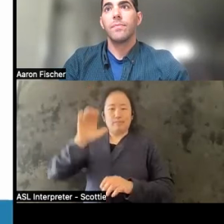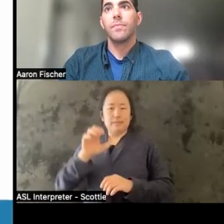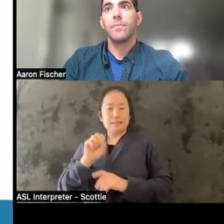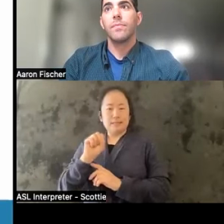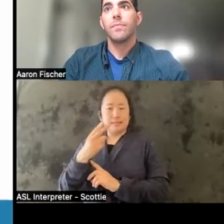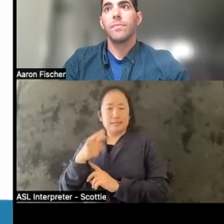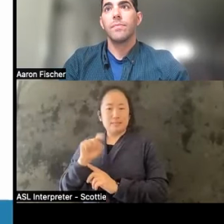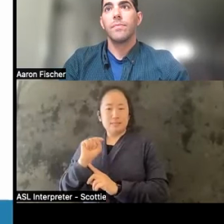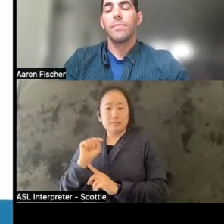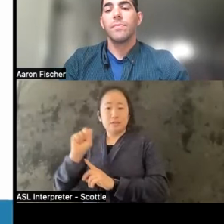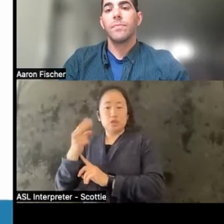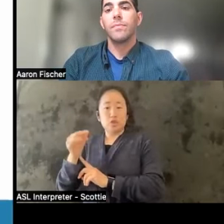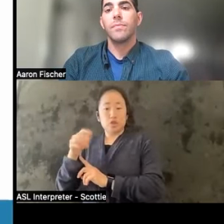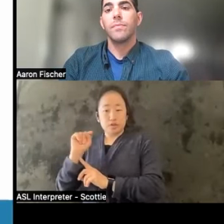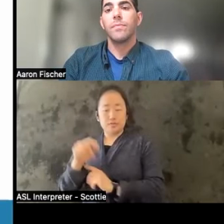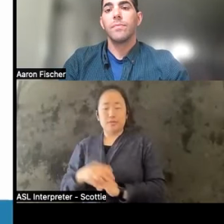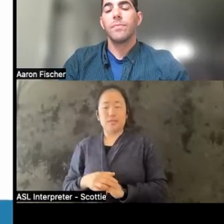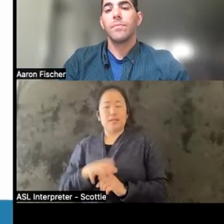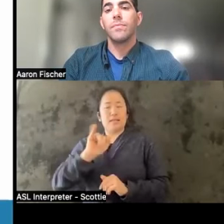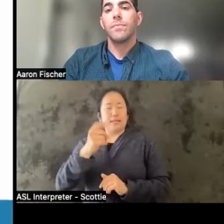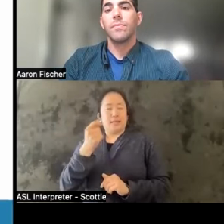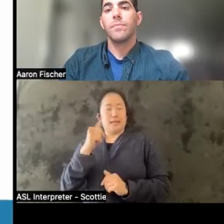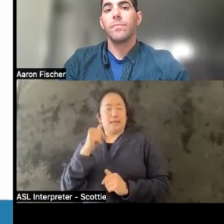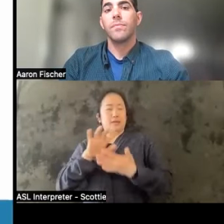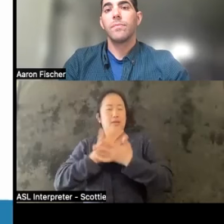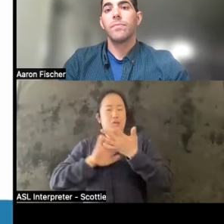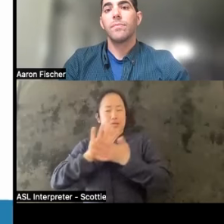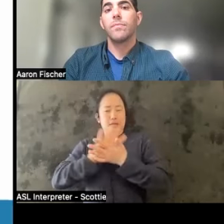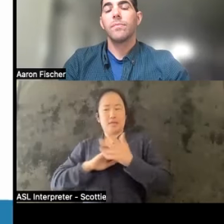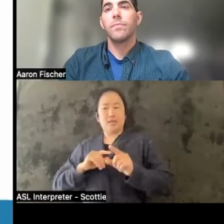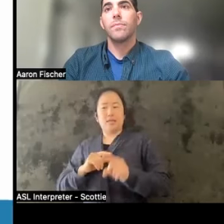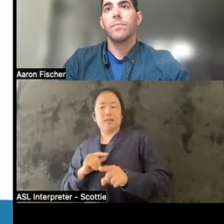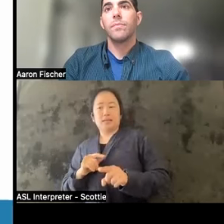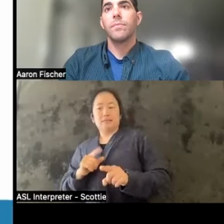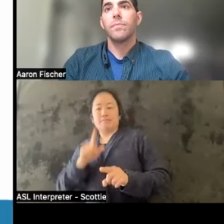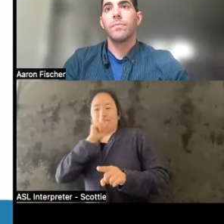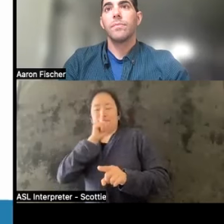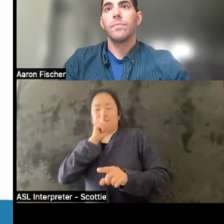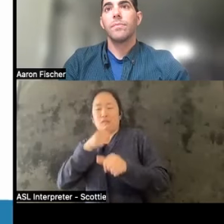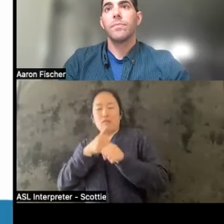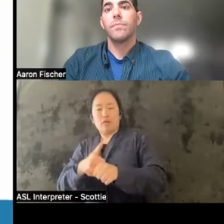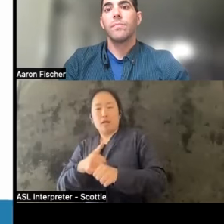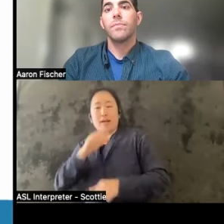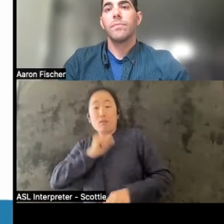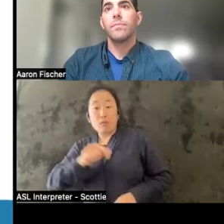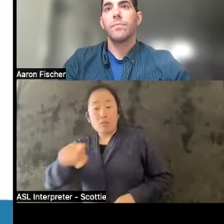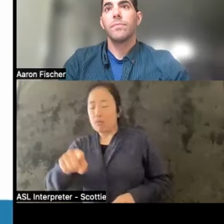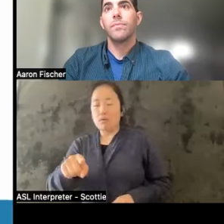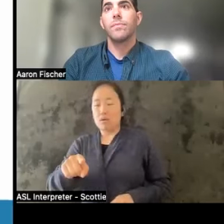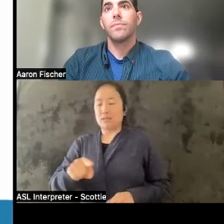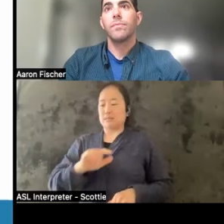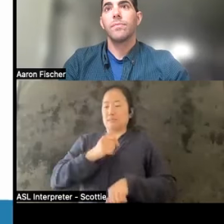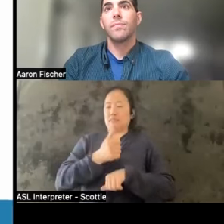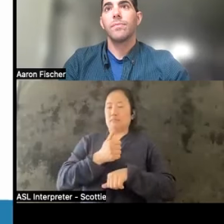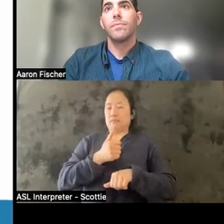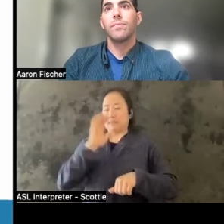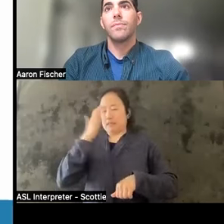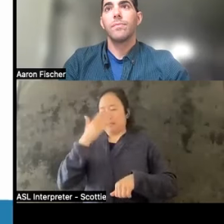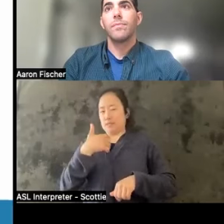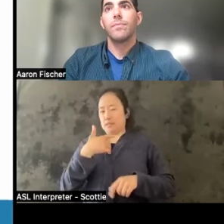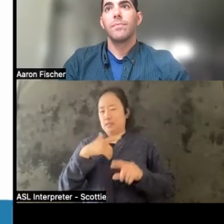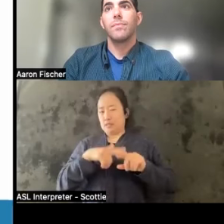they're not doing it based on age, but based on, if I understood it correctly, based on, sort of